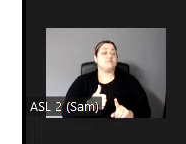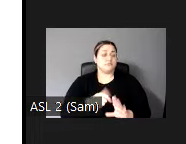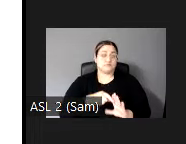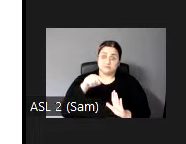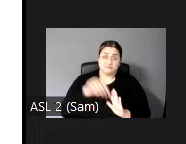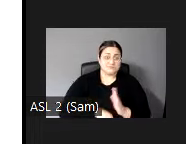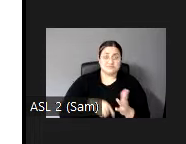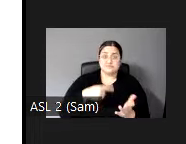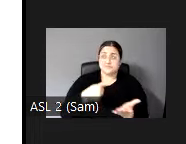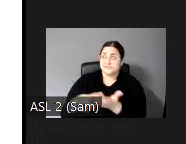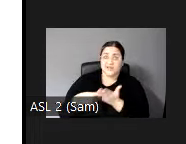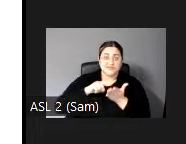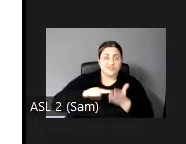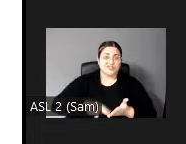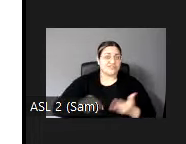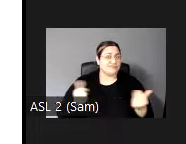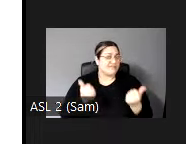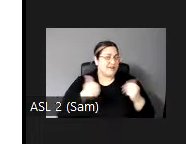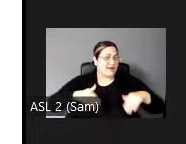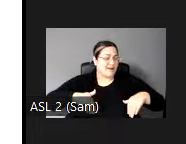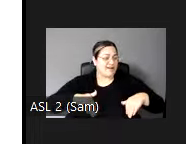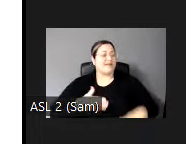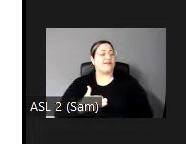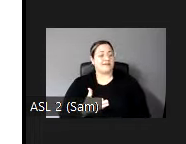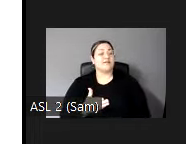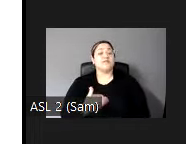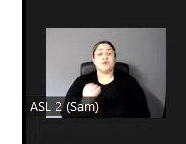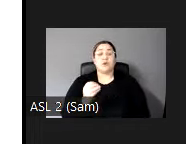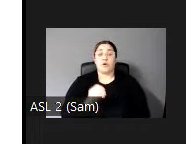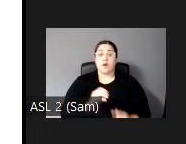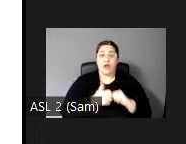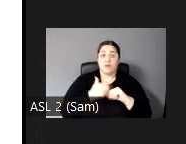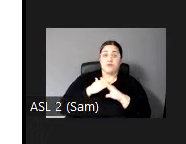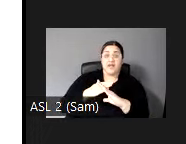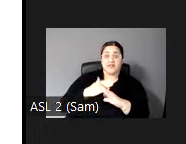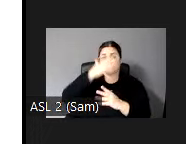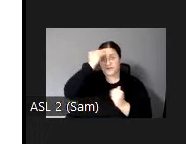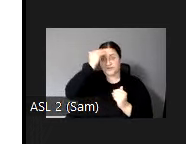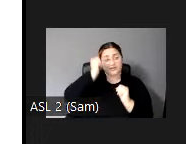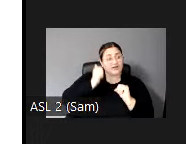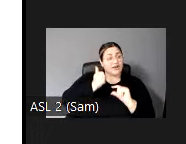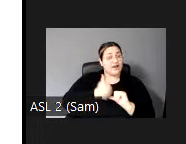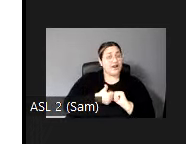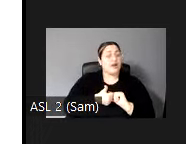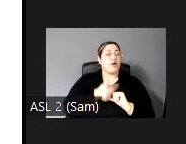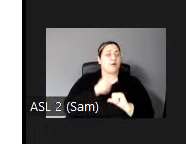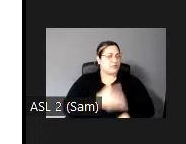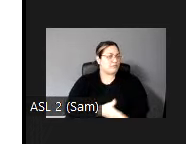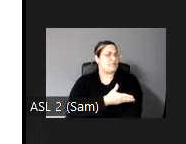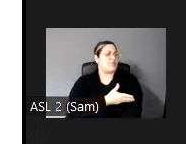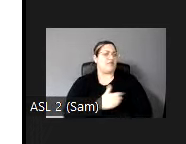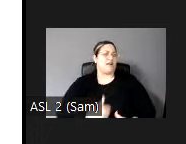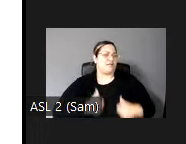get dementia, so doing things that can help you prevent dementia will improve your own quality of life, it actually has a